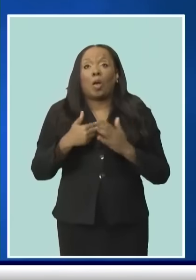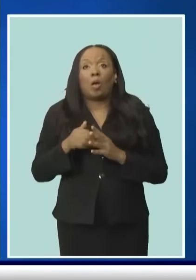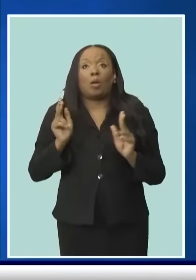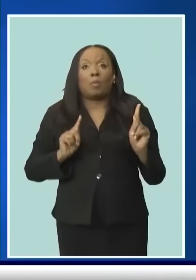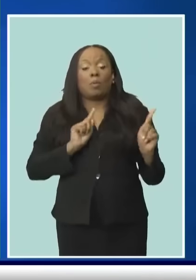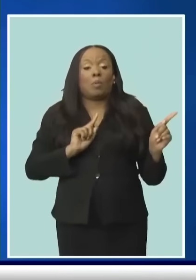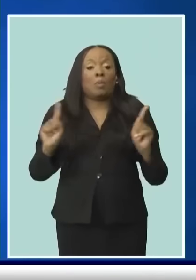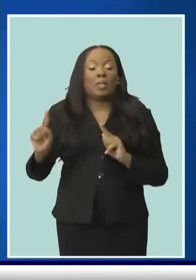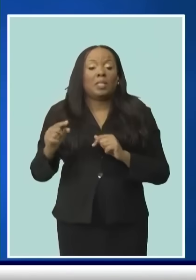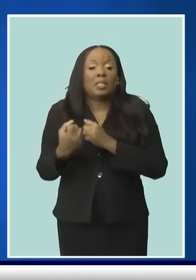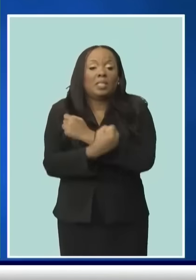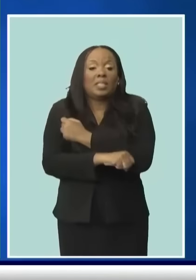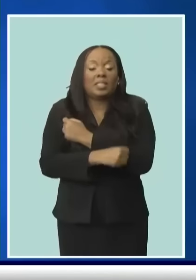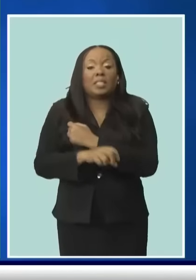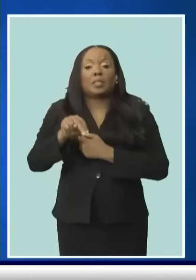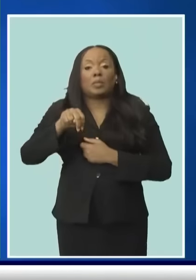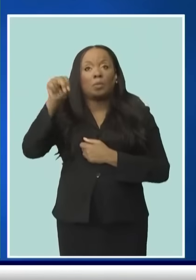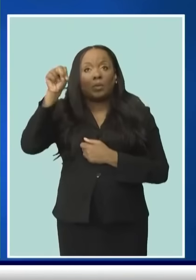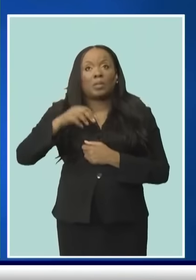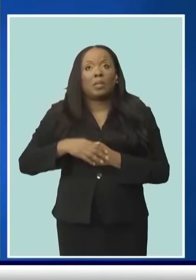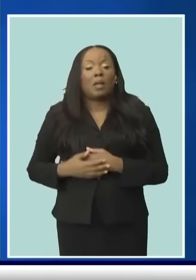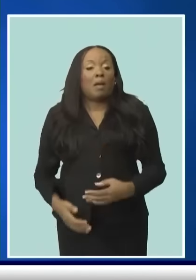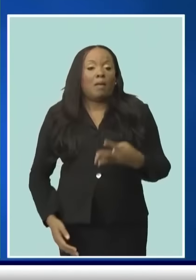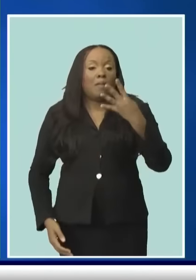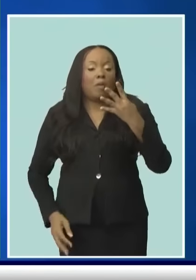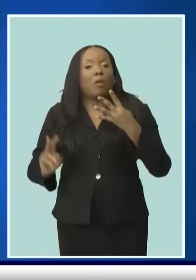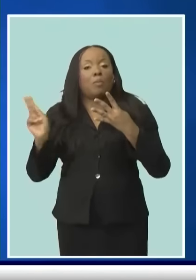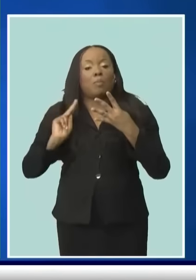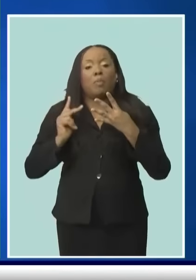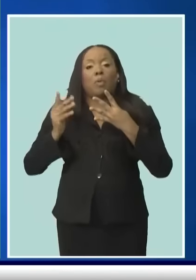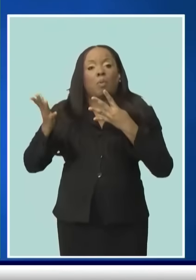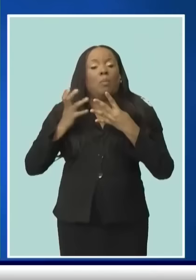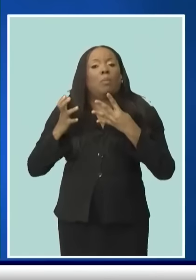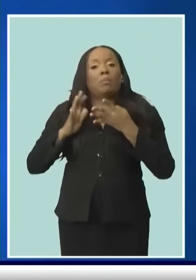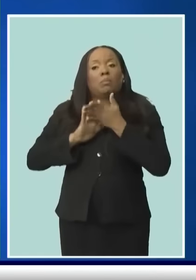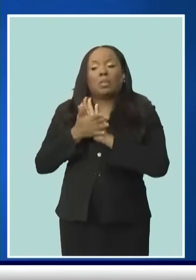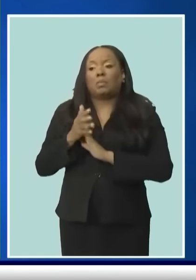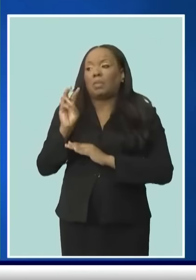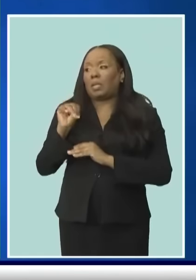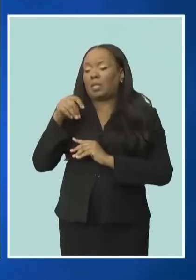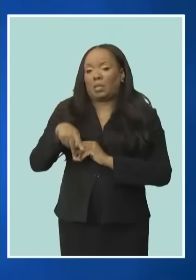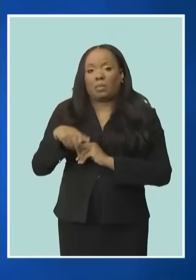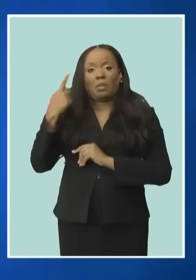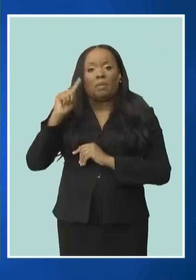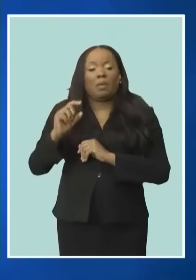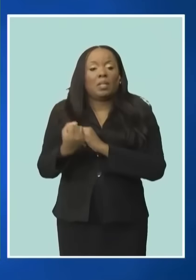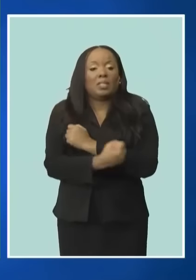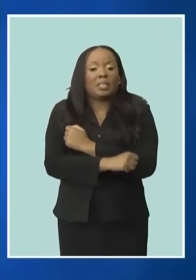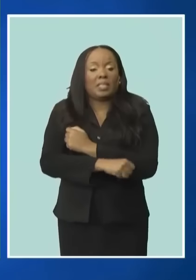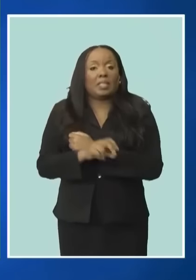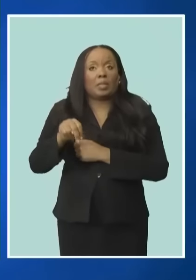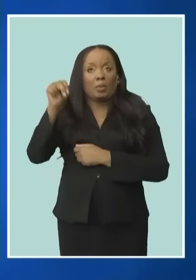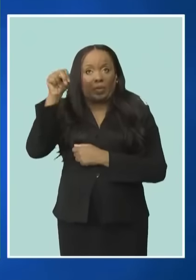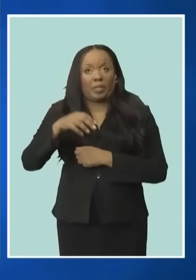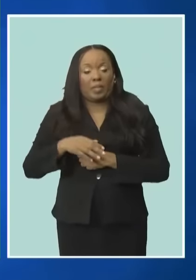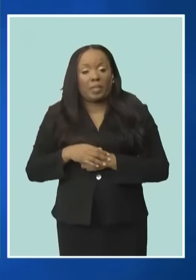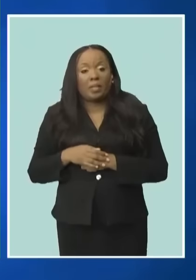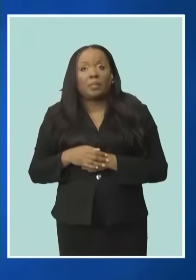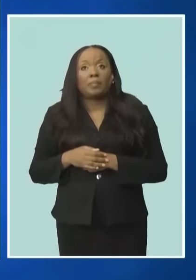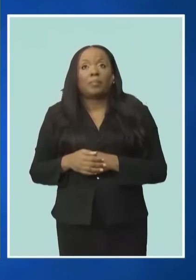North today as four candidates vied to become the next representative for the constituents. Barbados